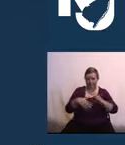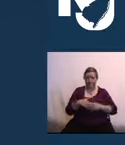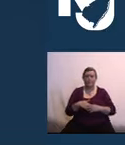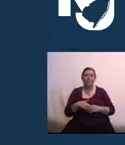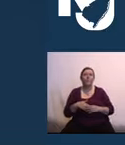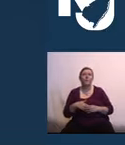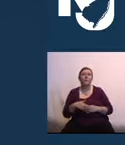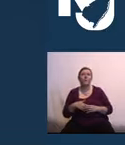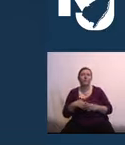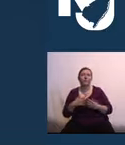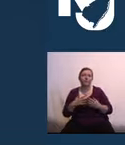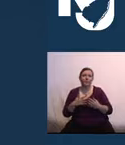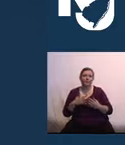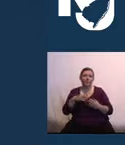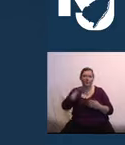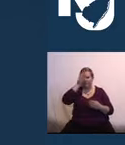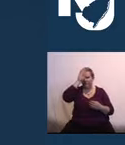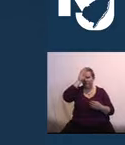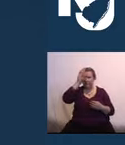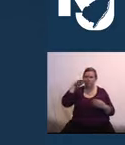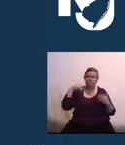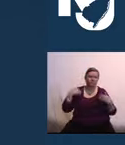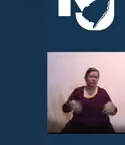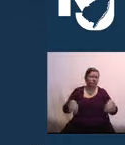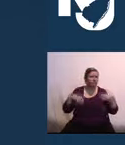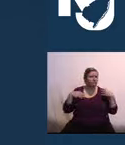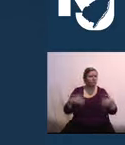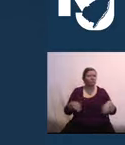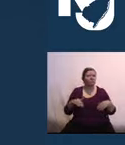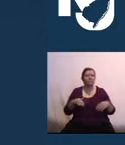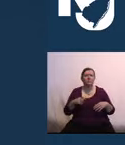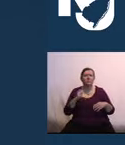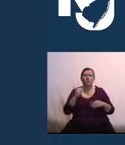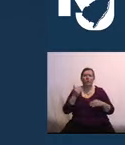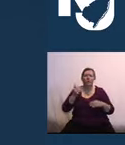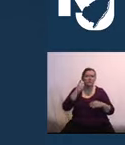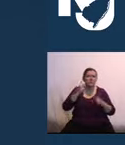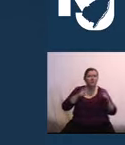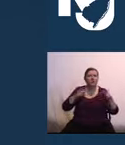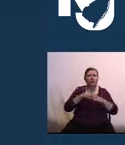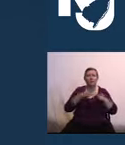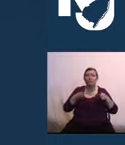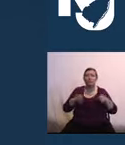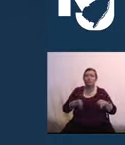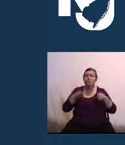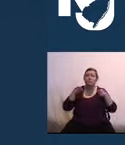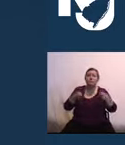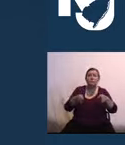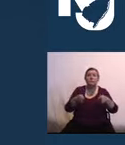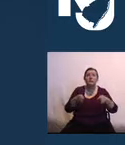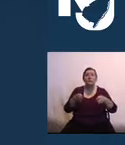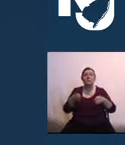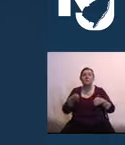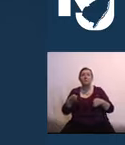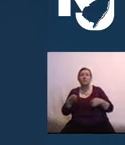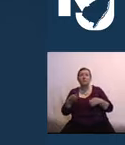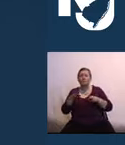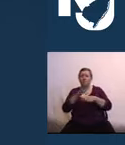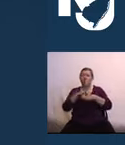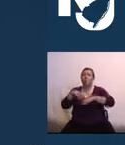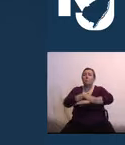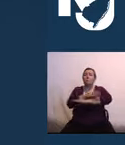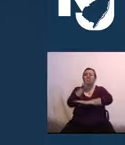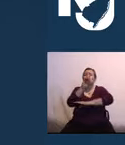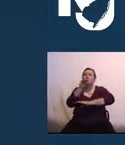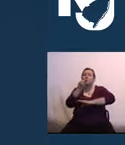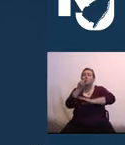A proud firefighter, Anthony was often the guy carrying the boot for the Atlantic City Fire Department's annual muscular dystrophy